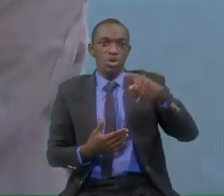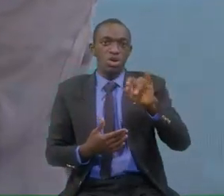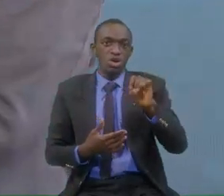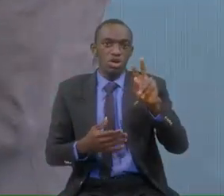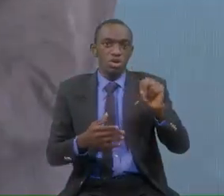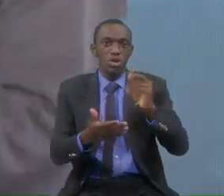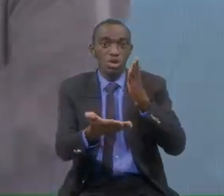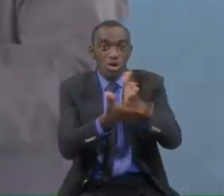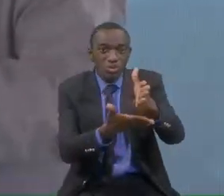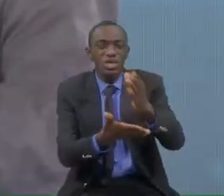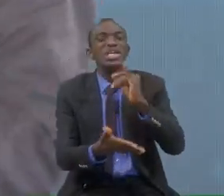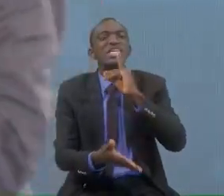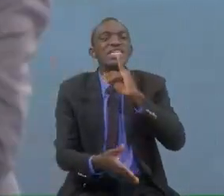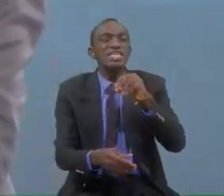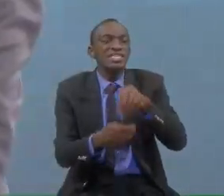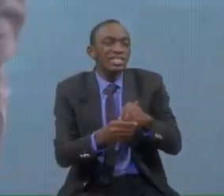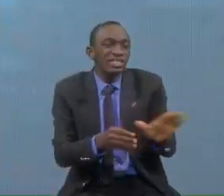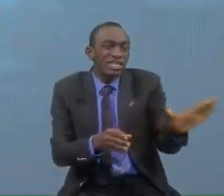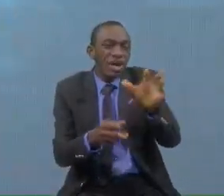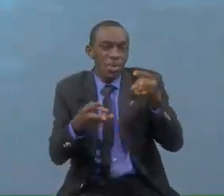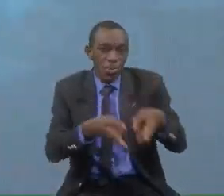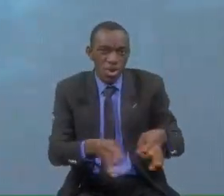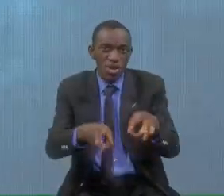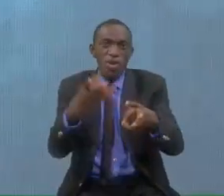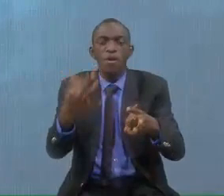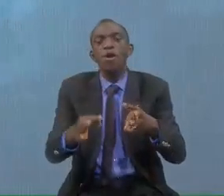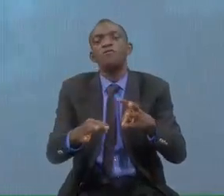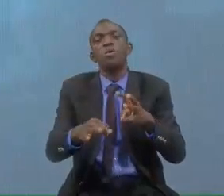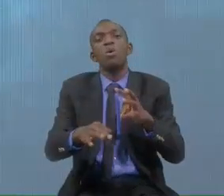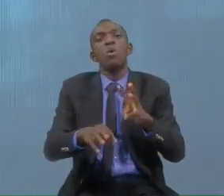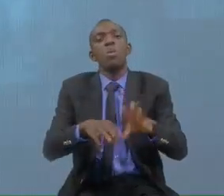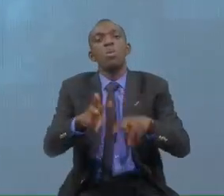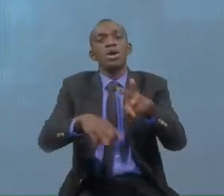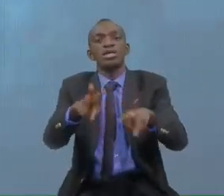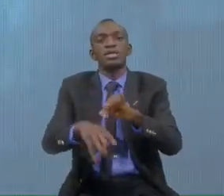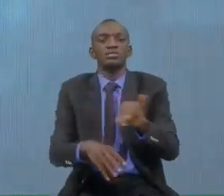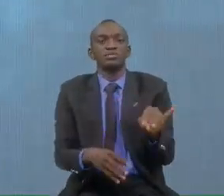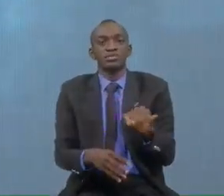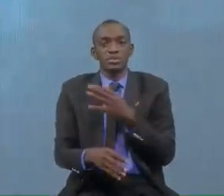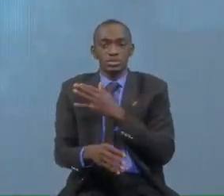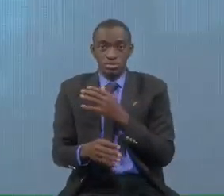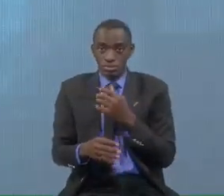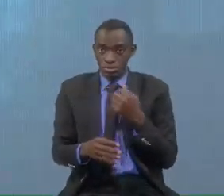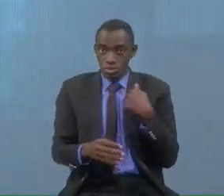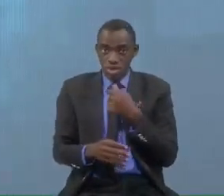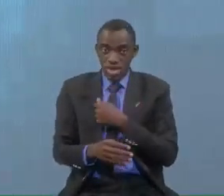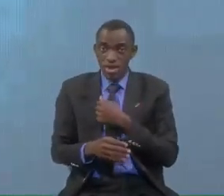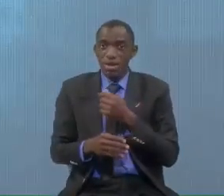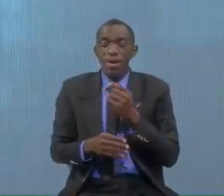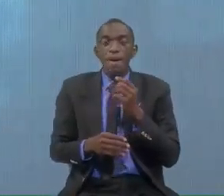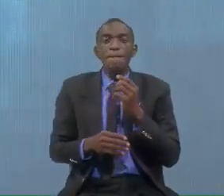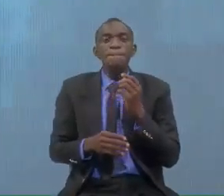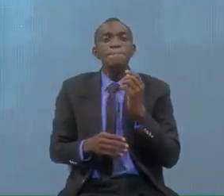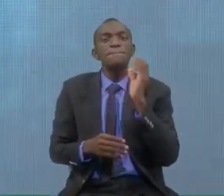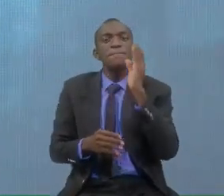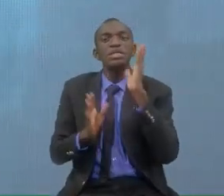of walking. Then we pastors have not done well. Let's come back. He shall receive